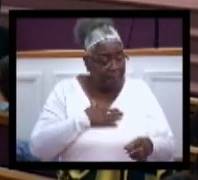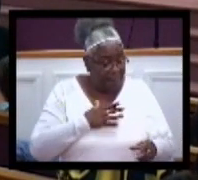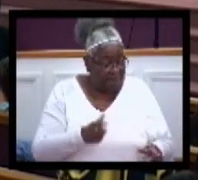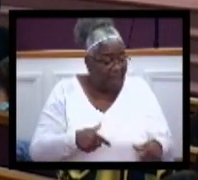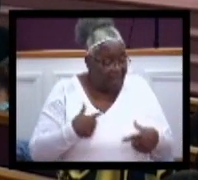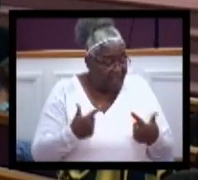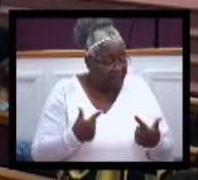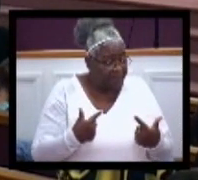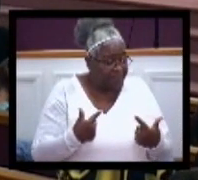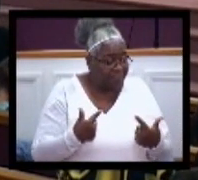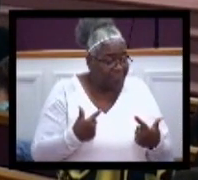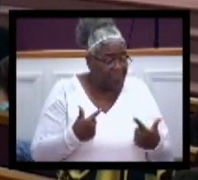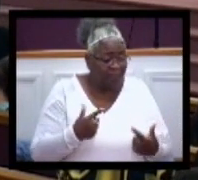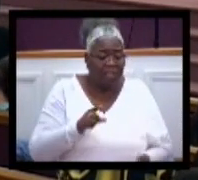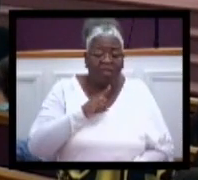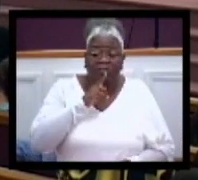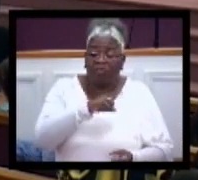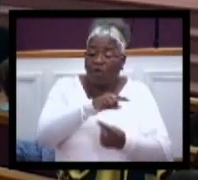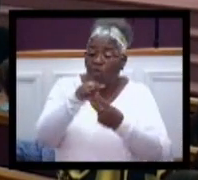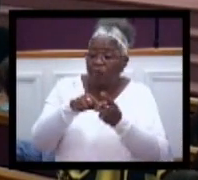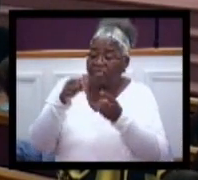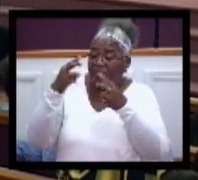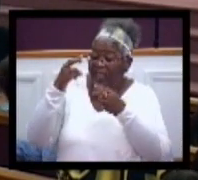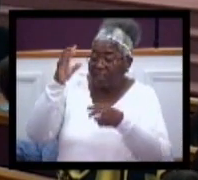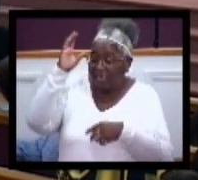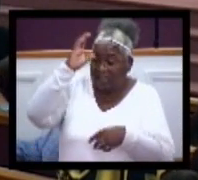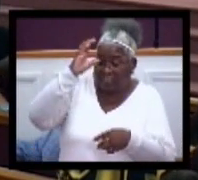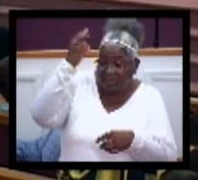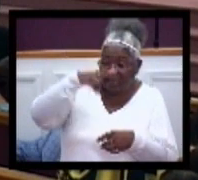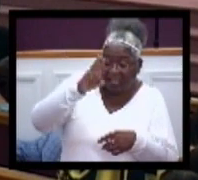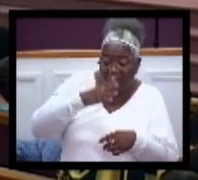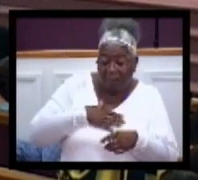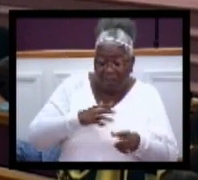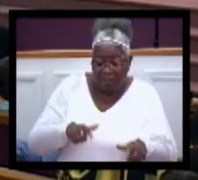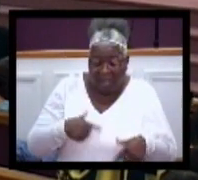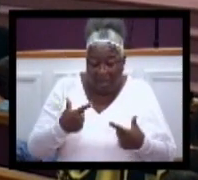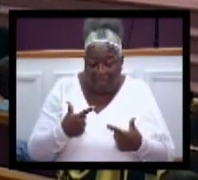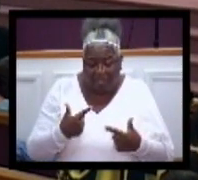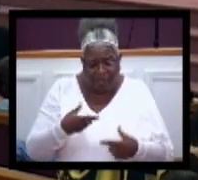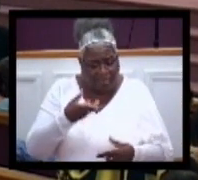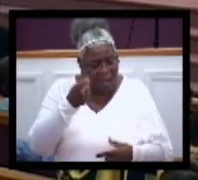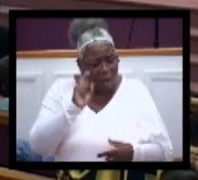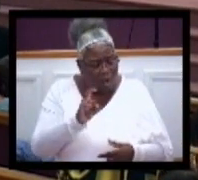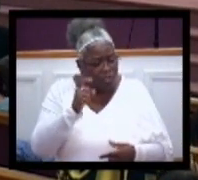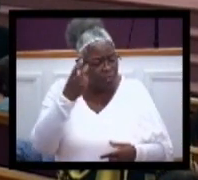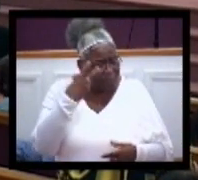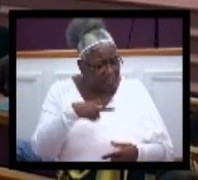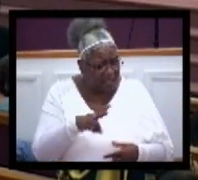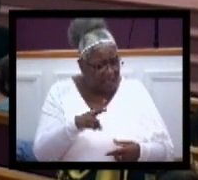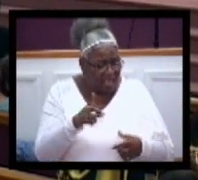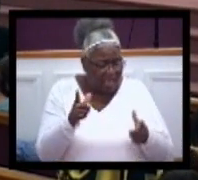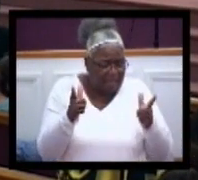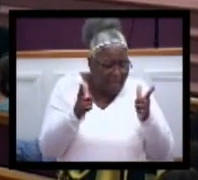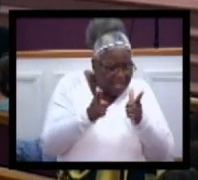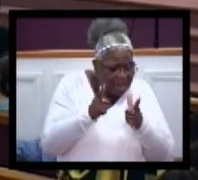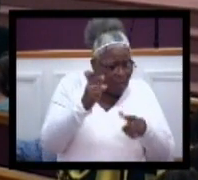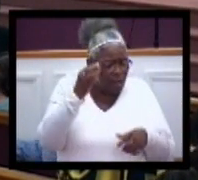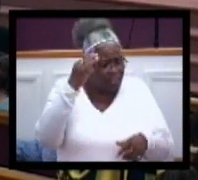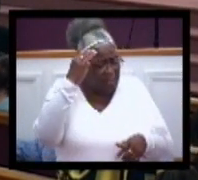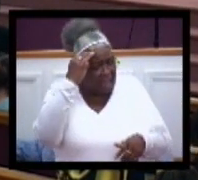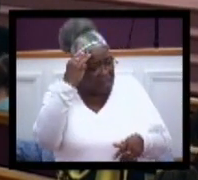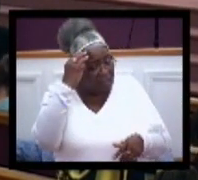life. So when they see my life, they ought to see a little knowledge of